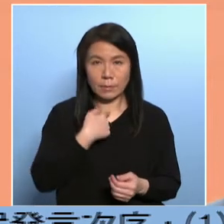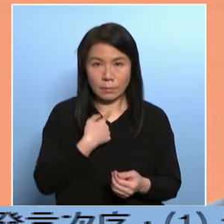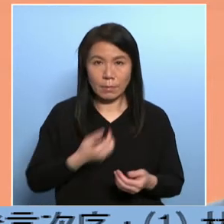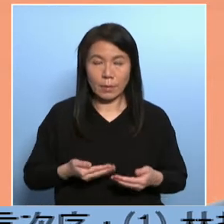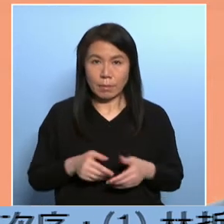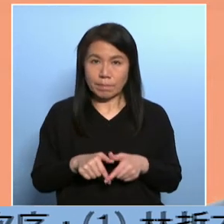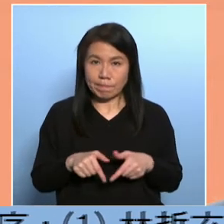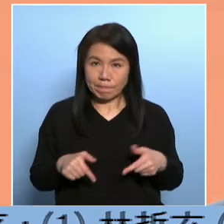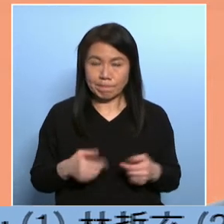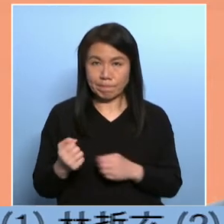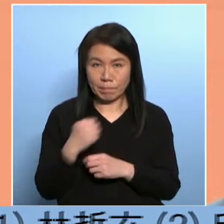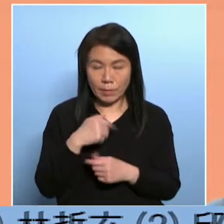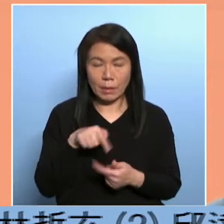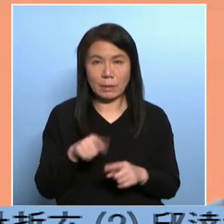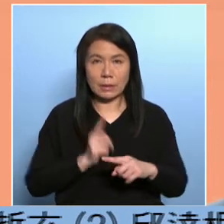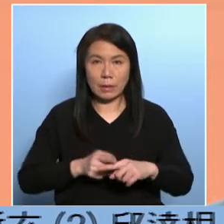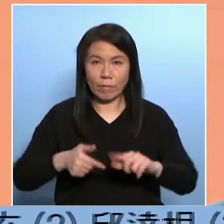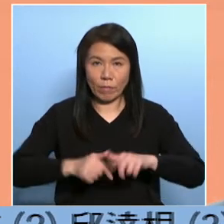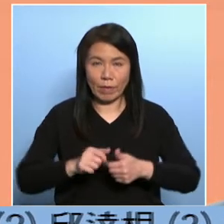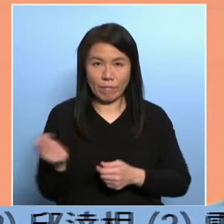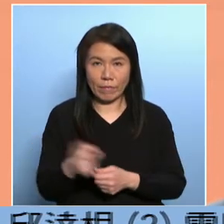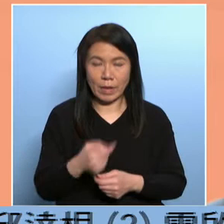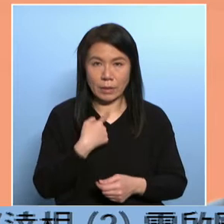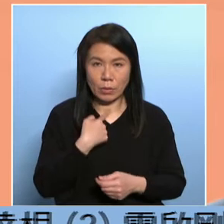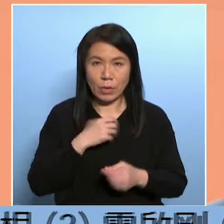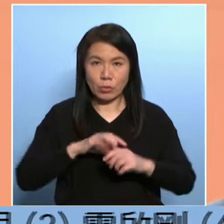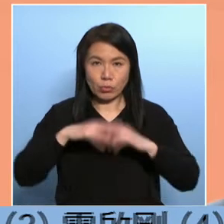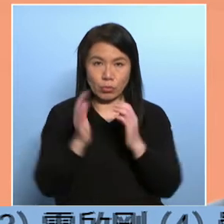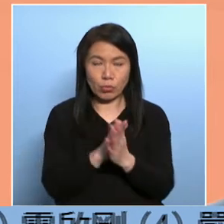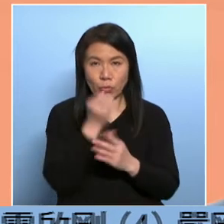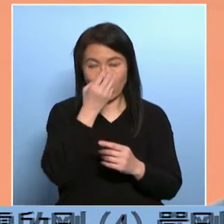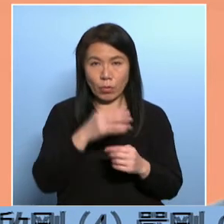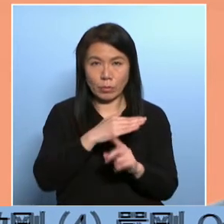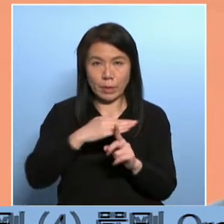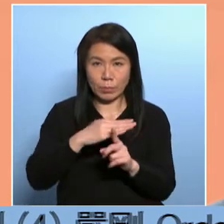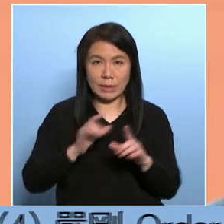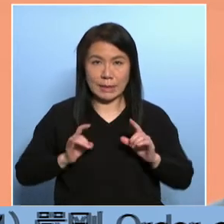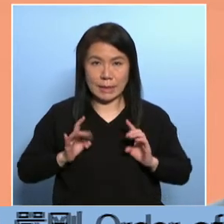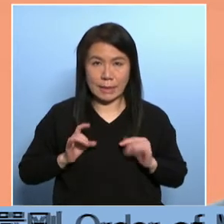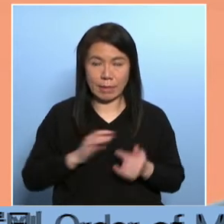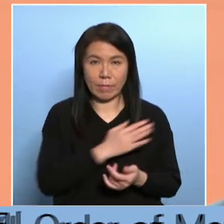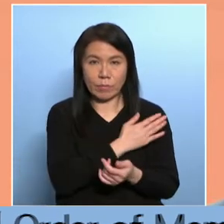overloaded. And therefore, the administration will have to come up with a more efficient package so that